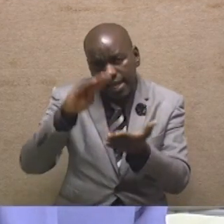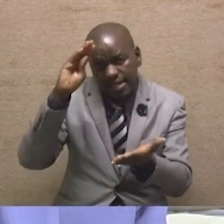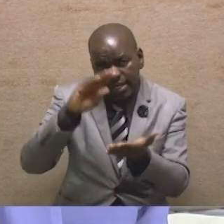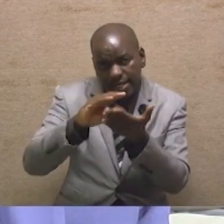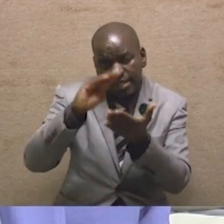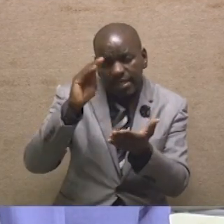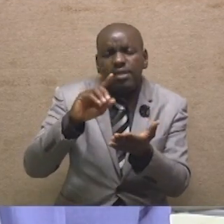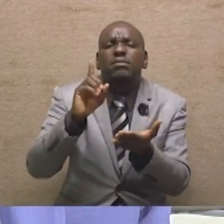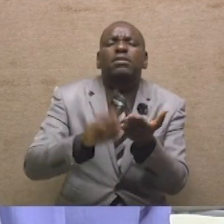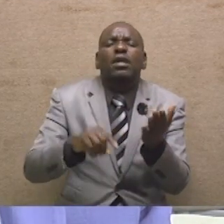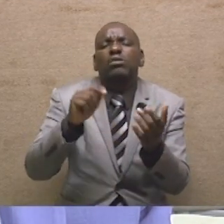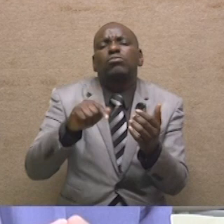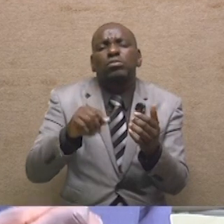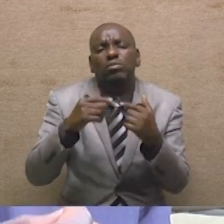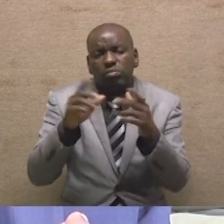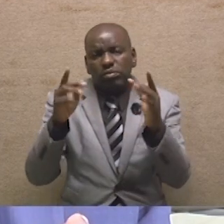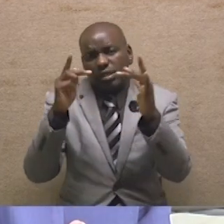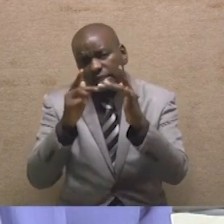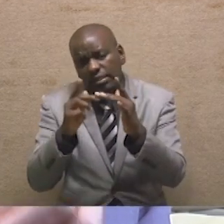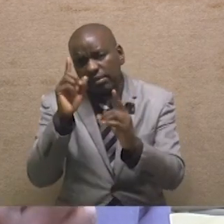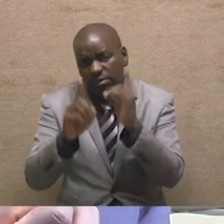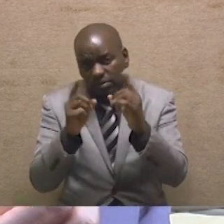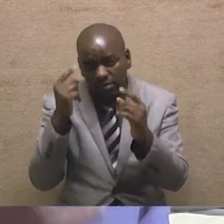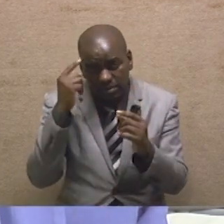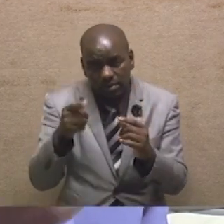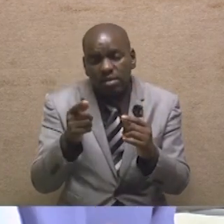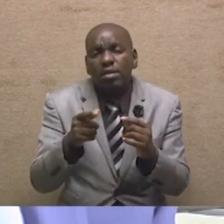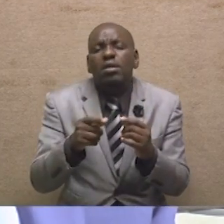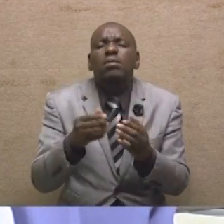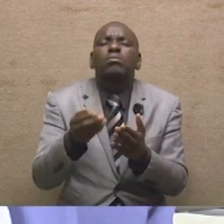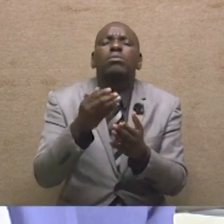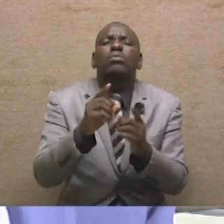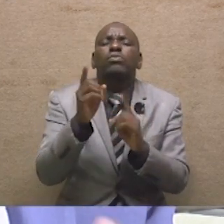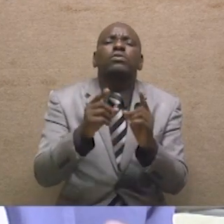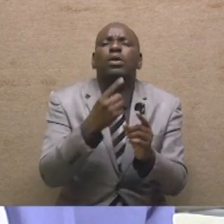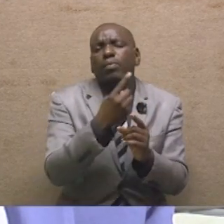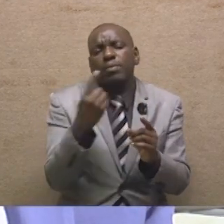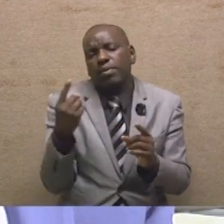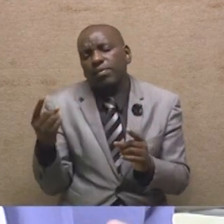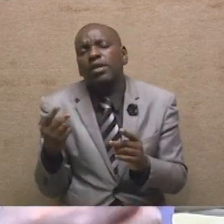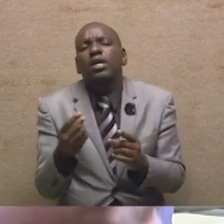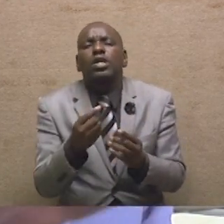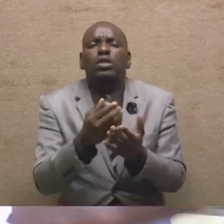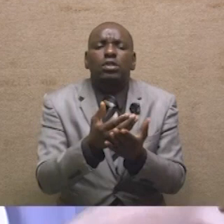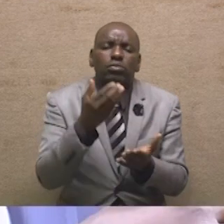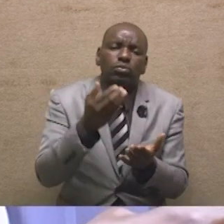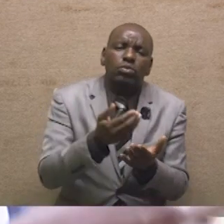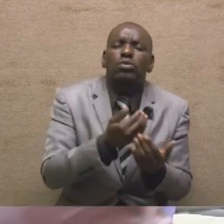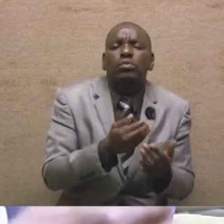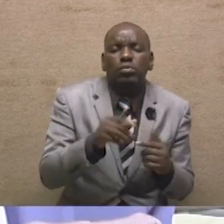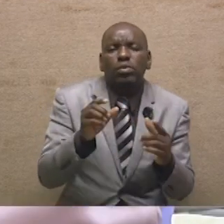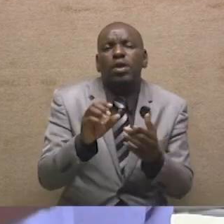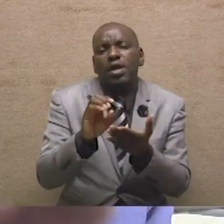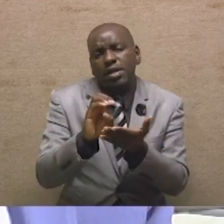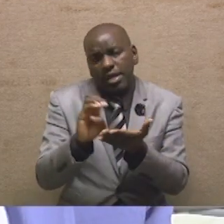come in. And we need to be making sure that we're getting the outcomes that we want for each child